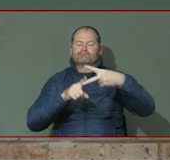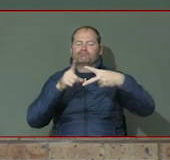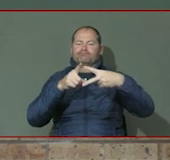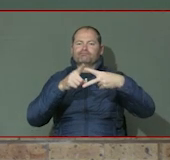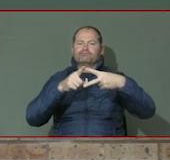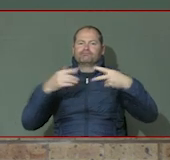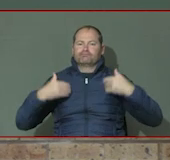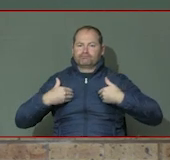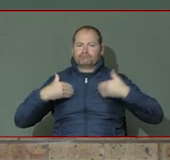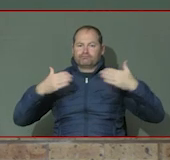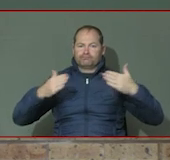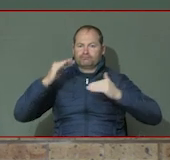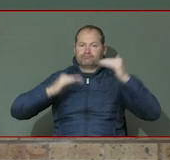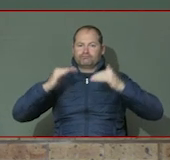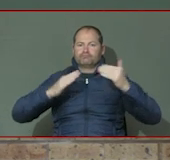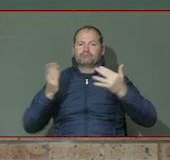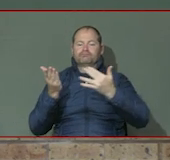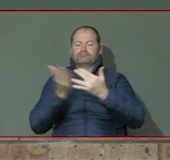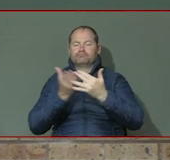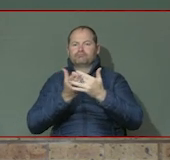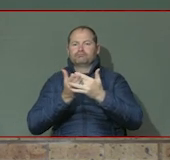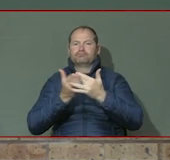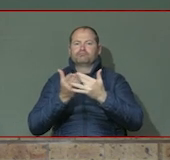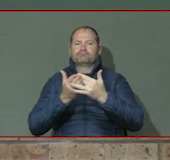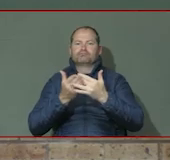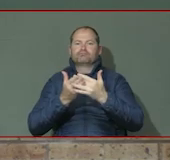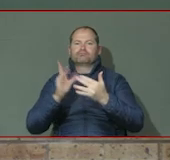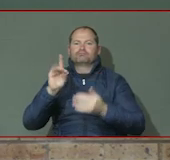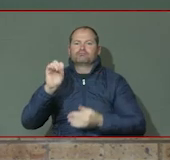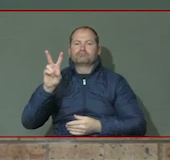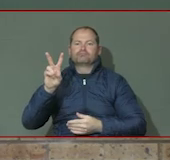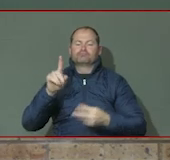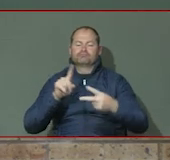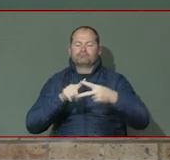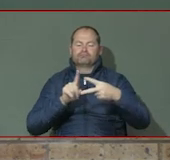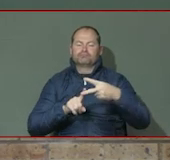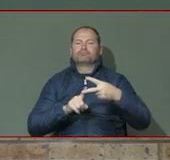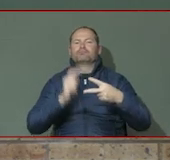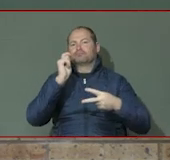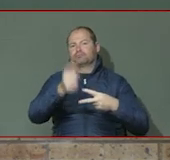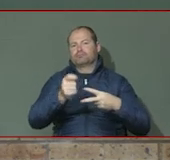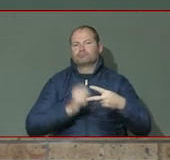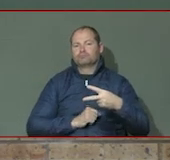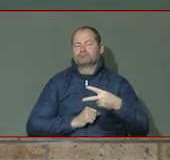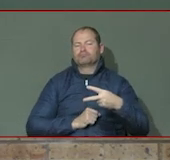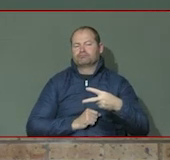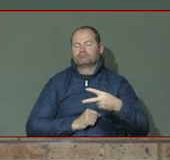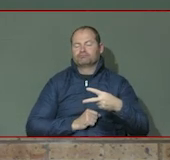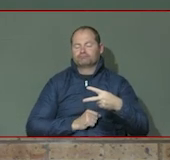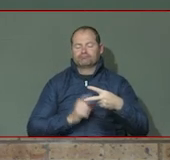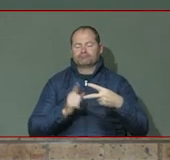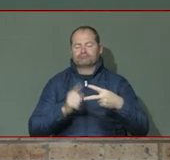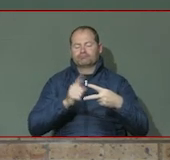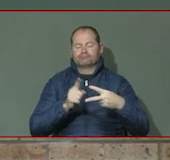balance and my interim dividends. And that's the two things that you pay. So sometimes, in this case, you had to calculate